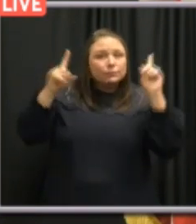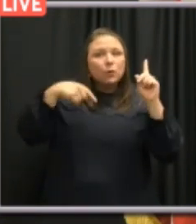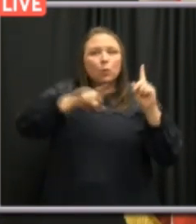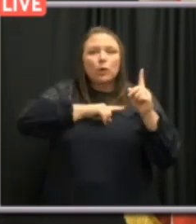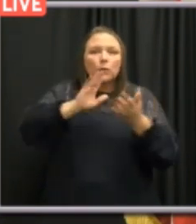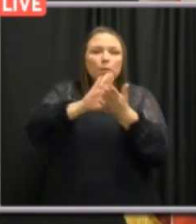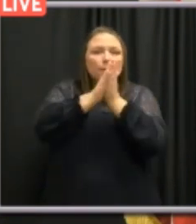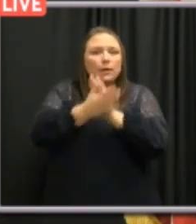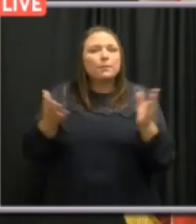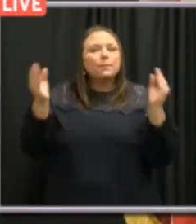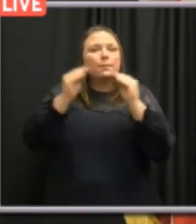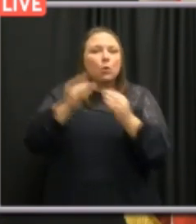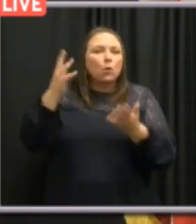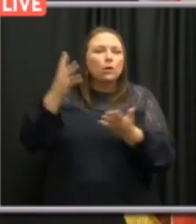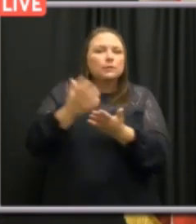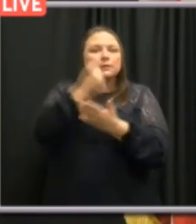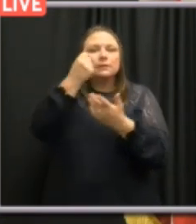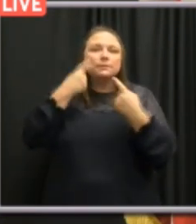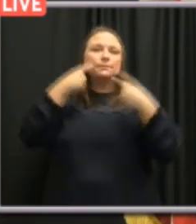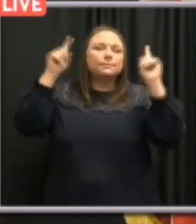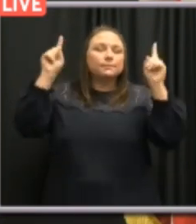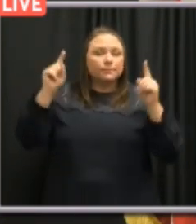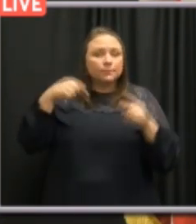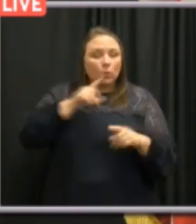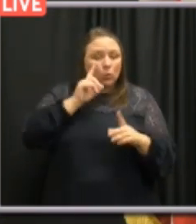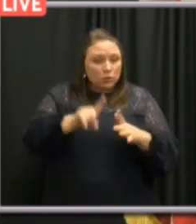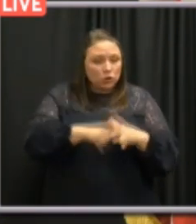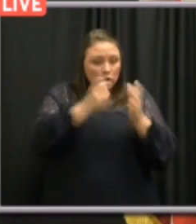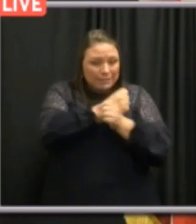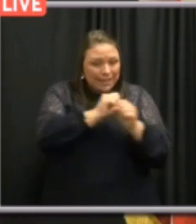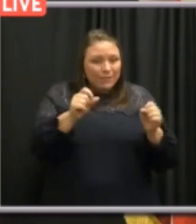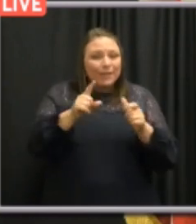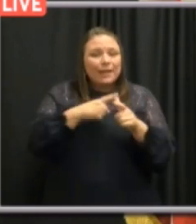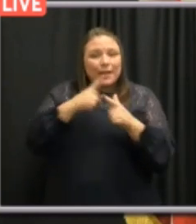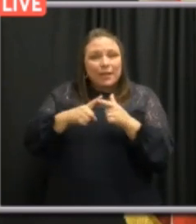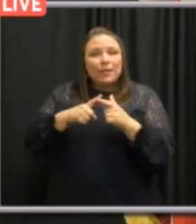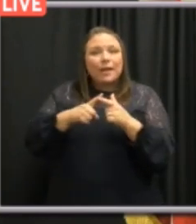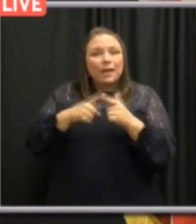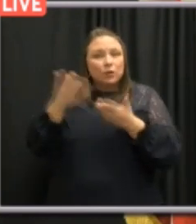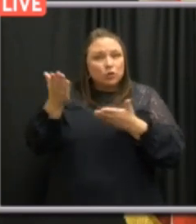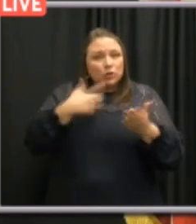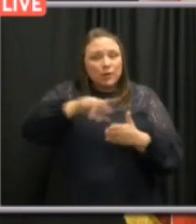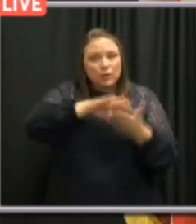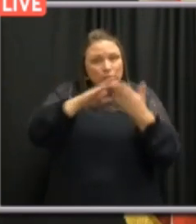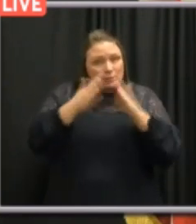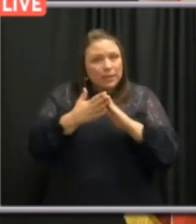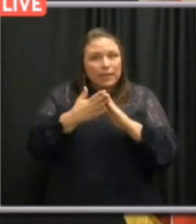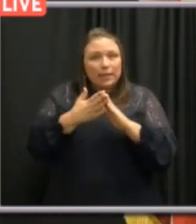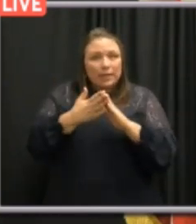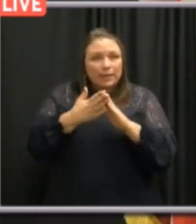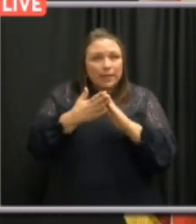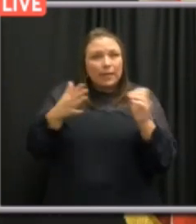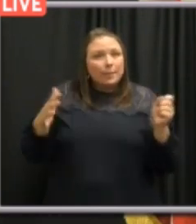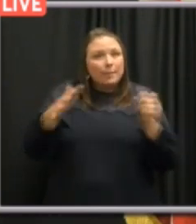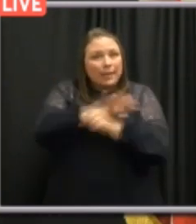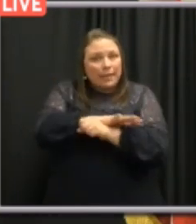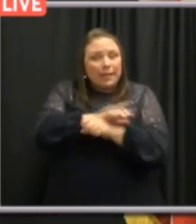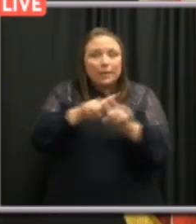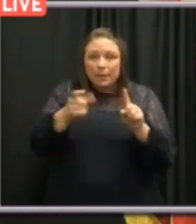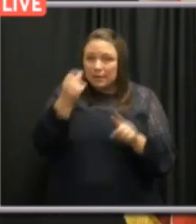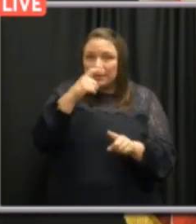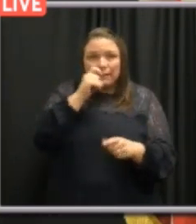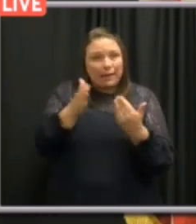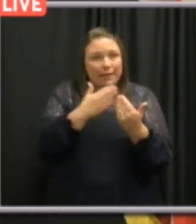restart. We're going to do a restart safely, and we're going to have a fully served city to make that restart possible, but it's not going to be easy.